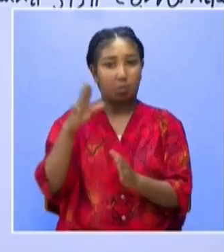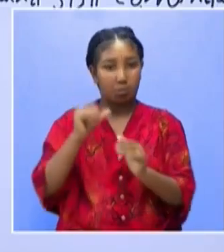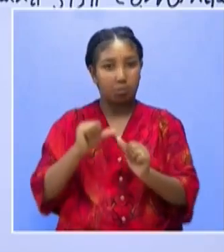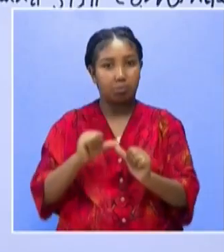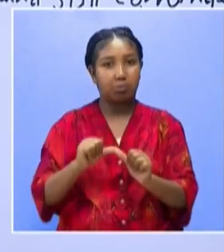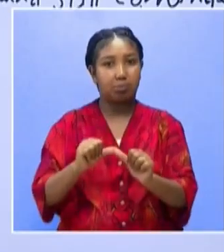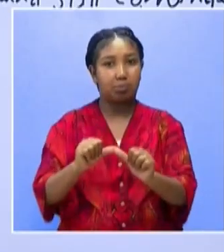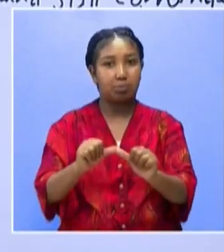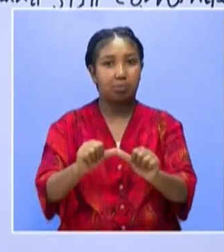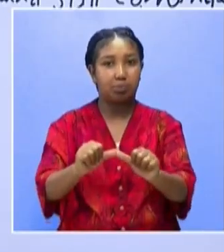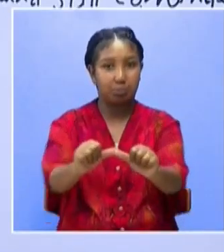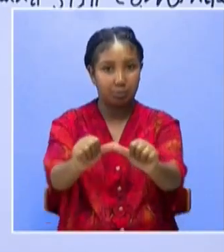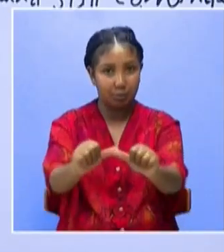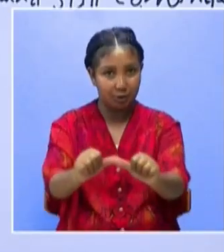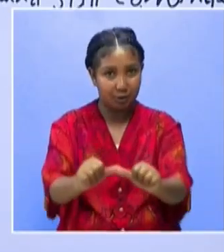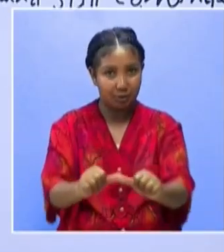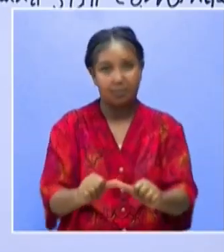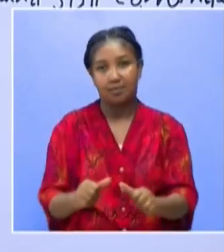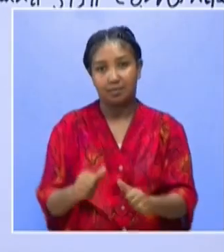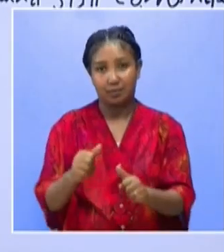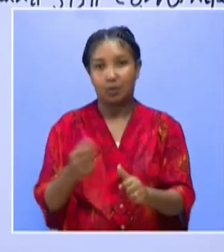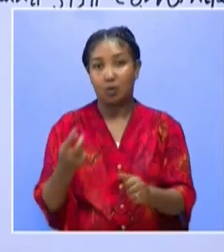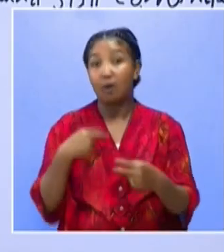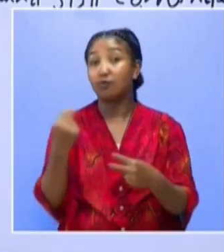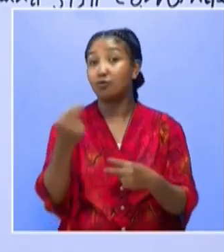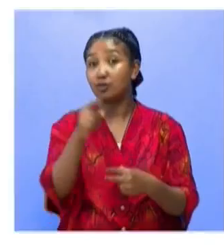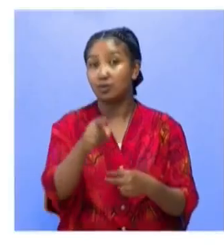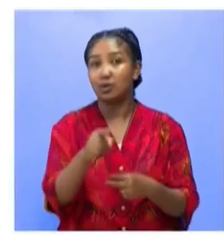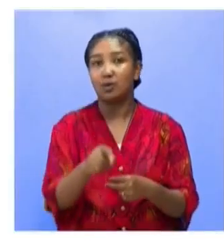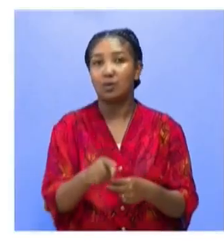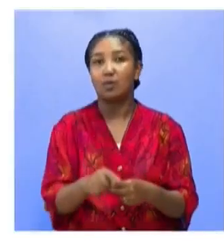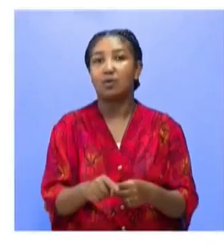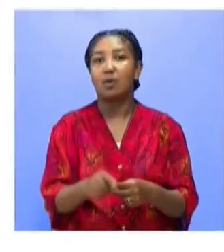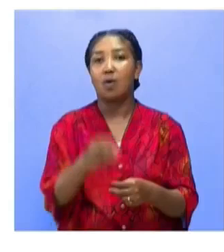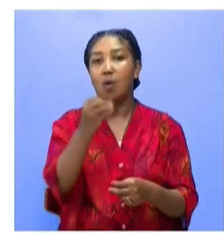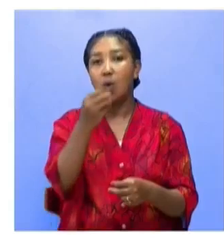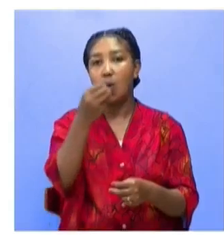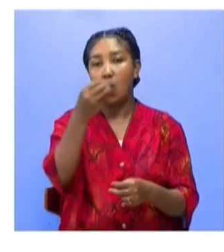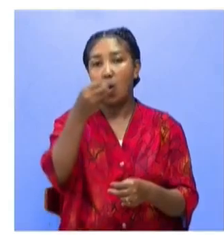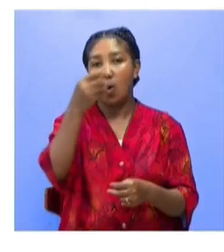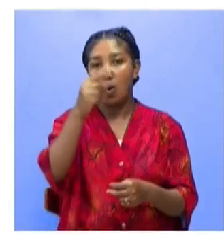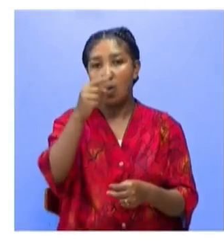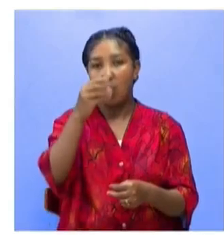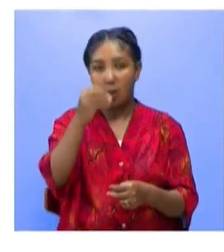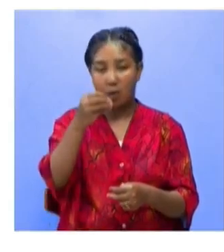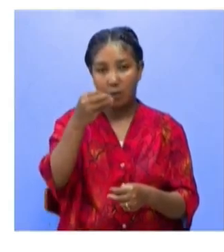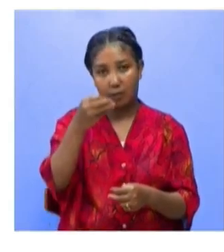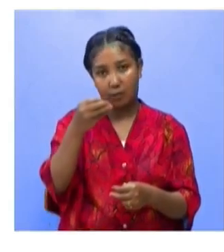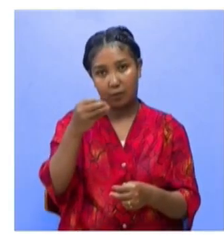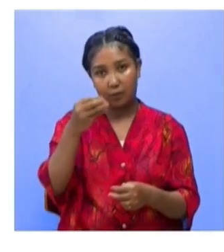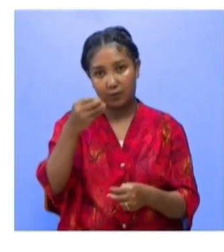still ongoing, yes, you have to use what? Often use